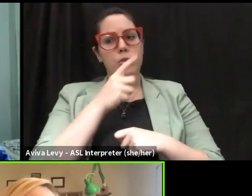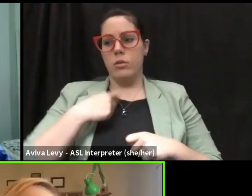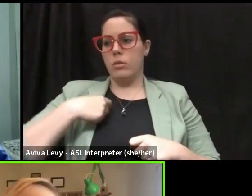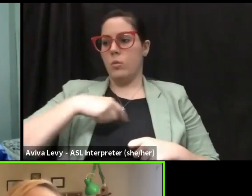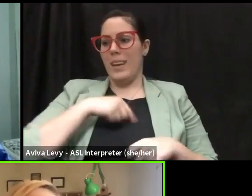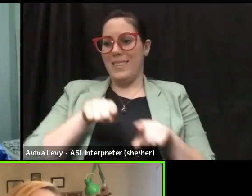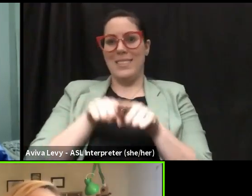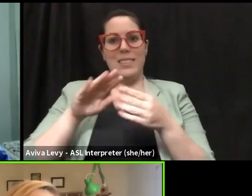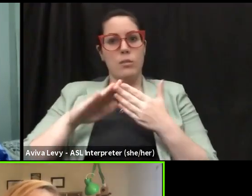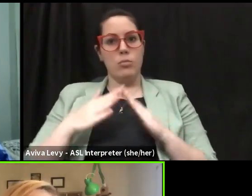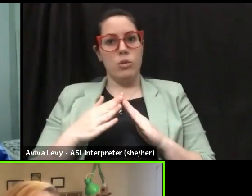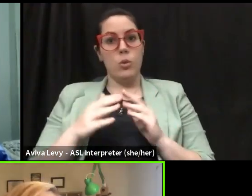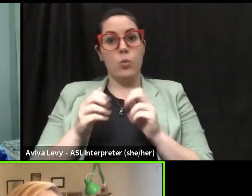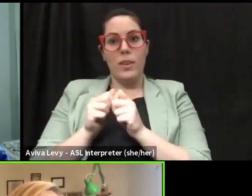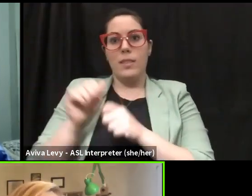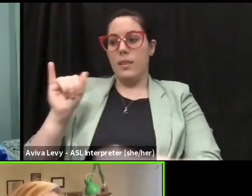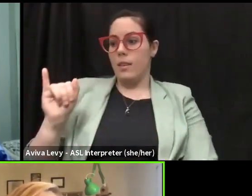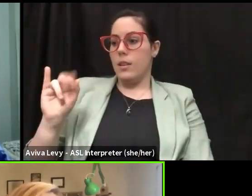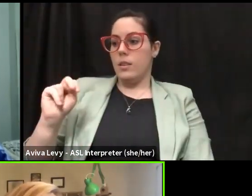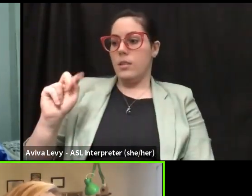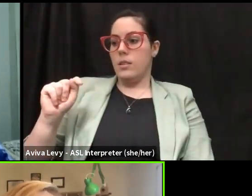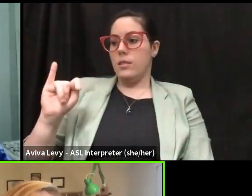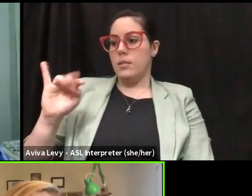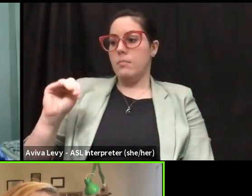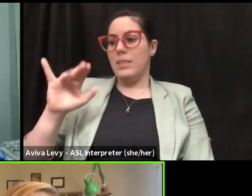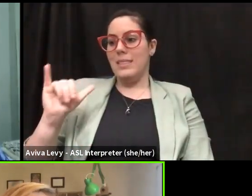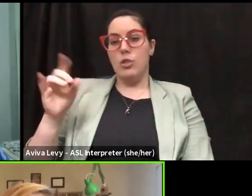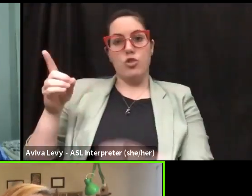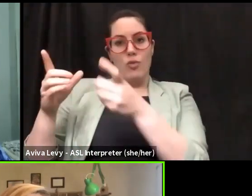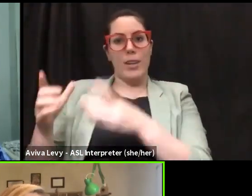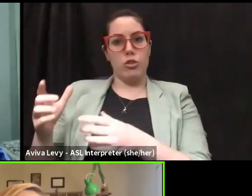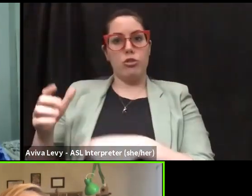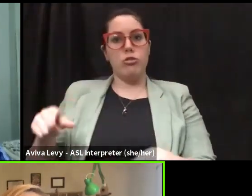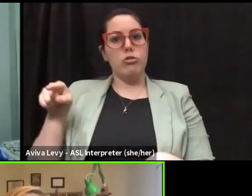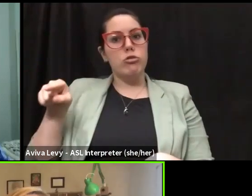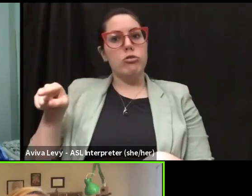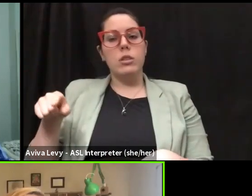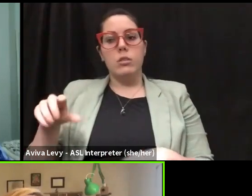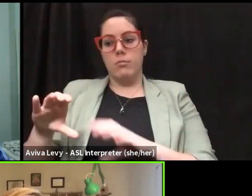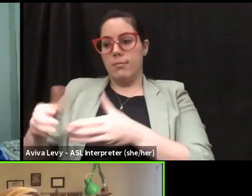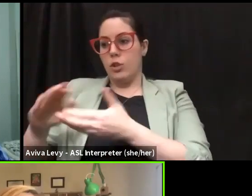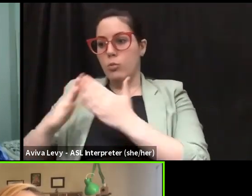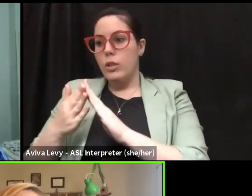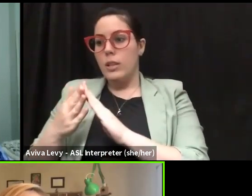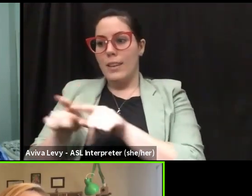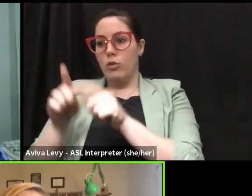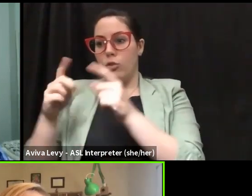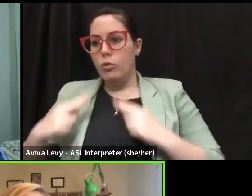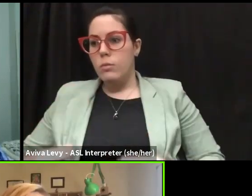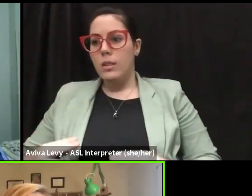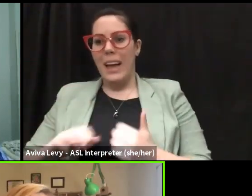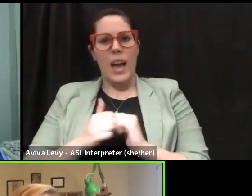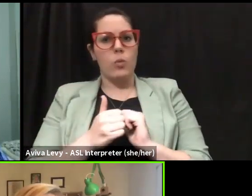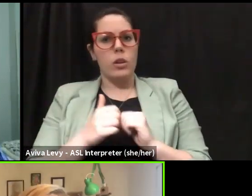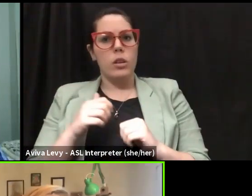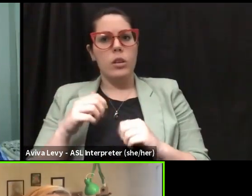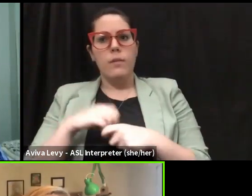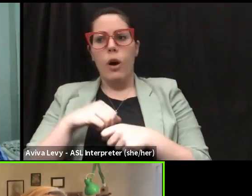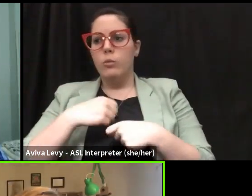of intimacy directors is as diverse as our community of humans? And like, does this involve making training access